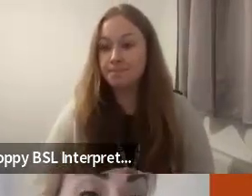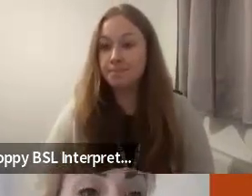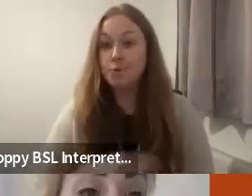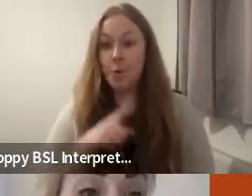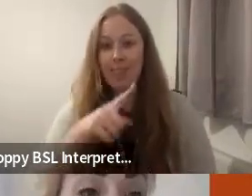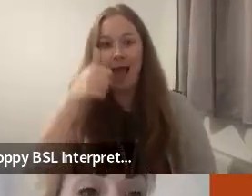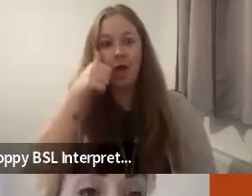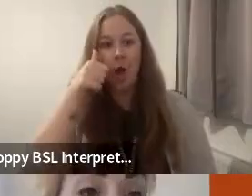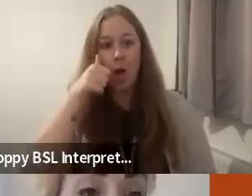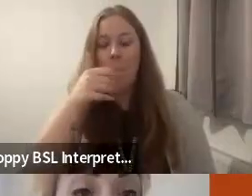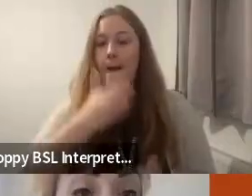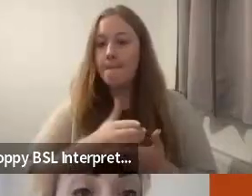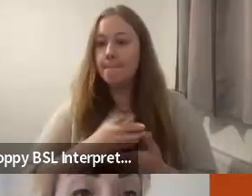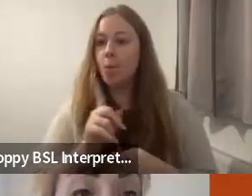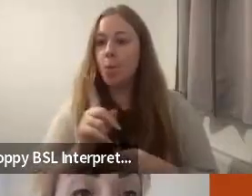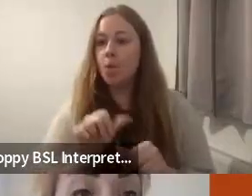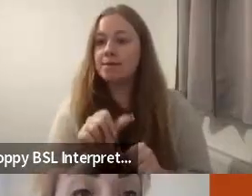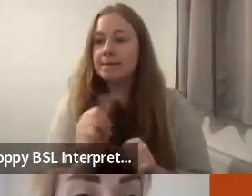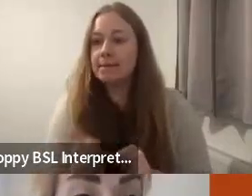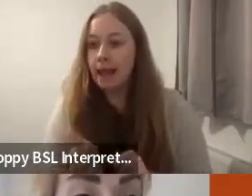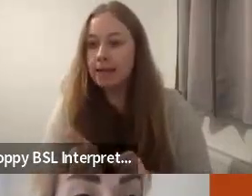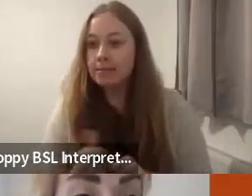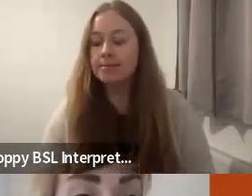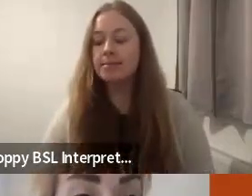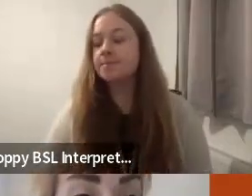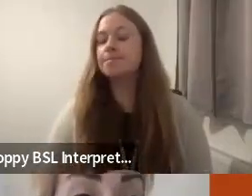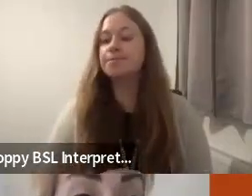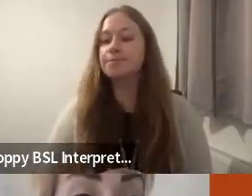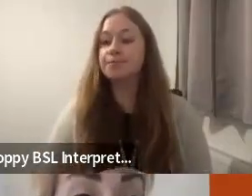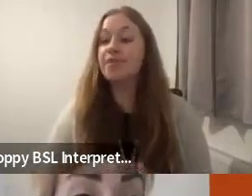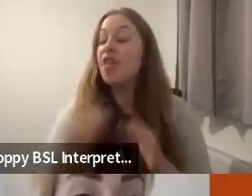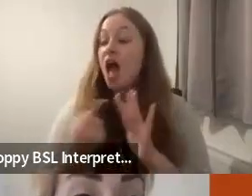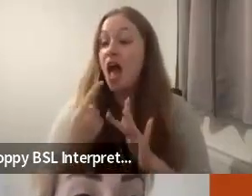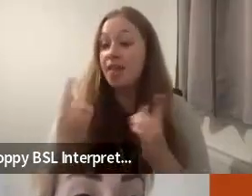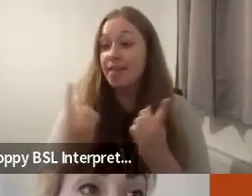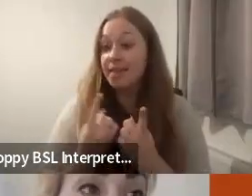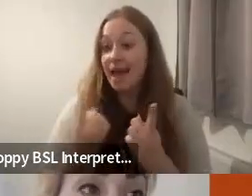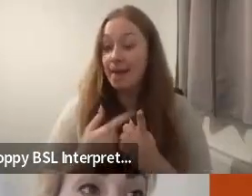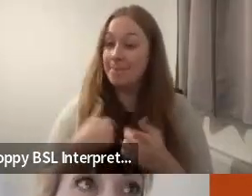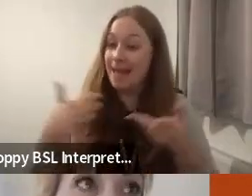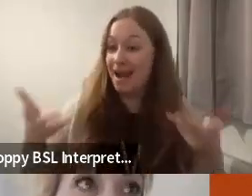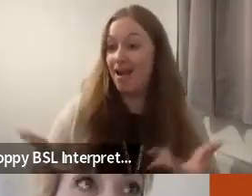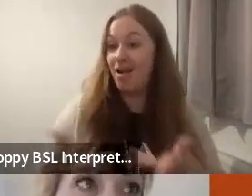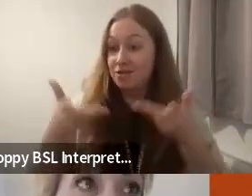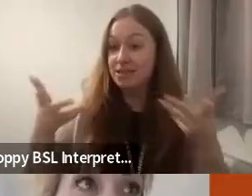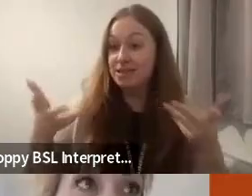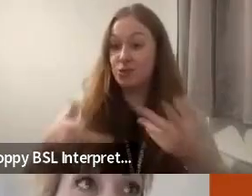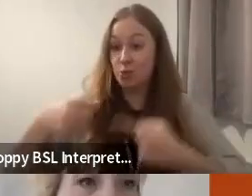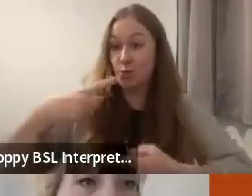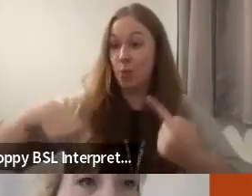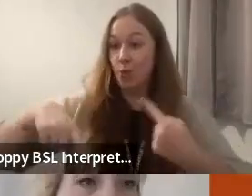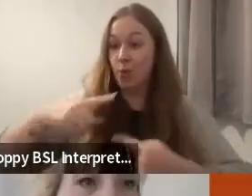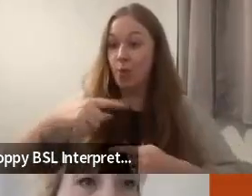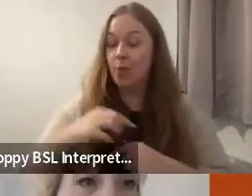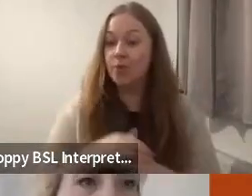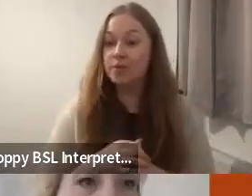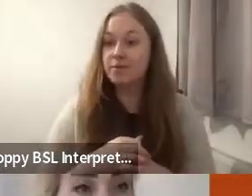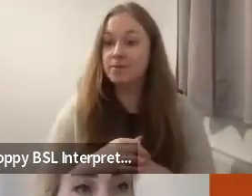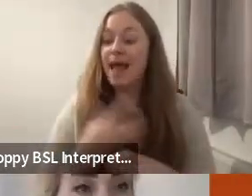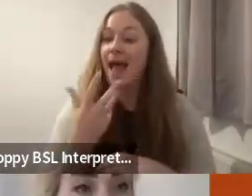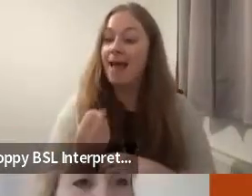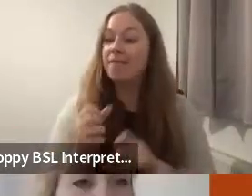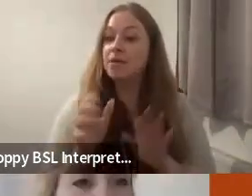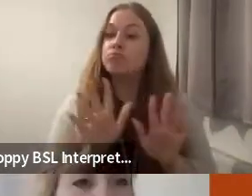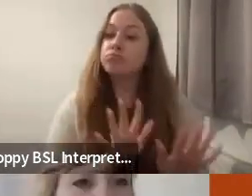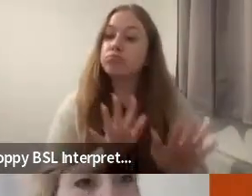next. The other thing that I would encourage is have some wind down